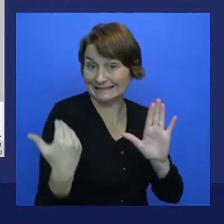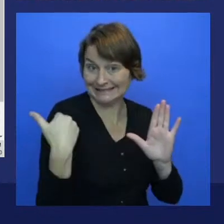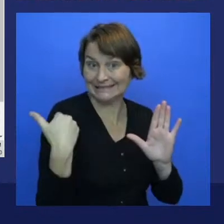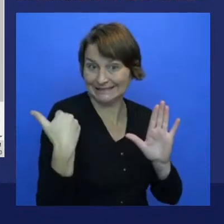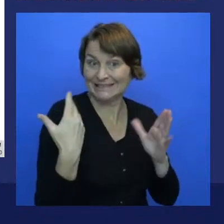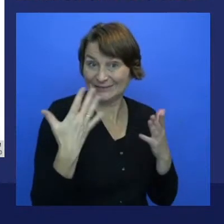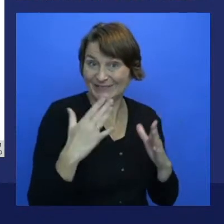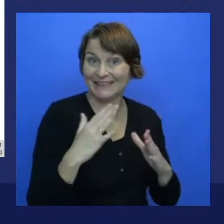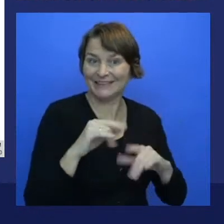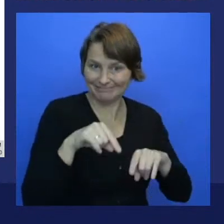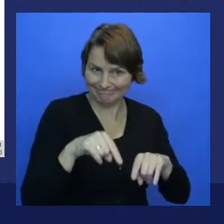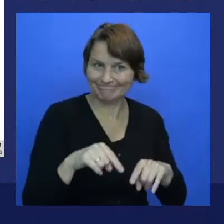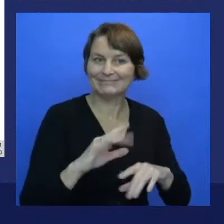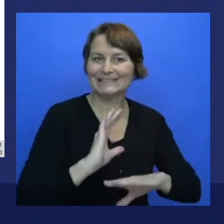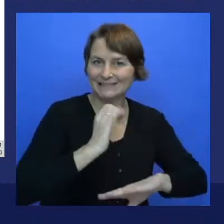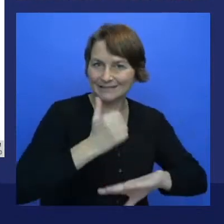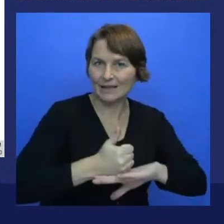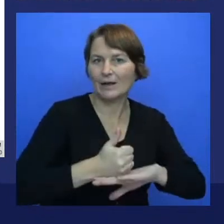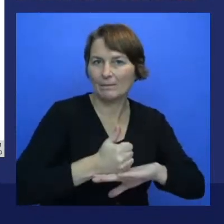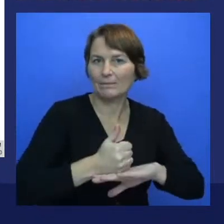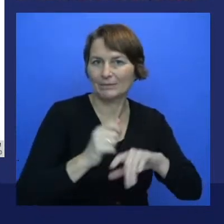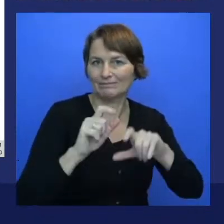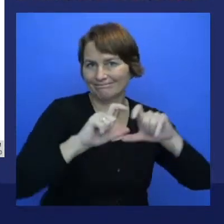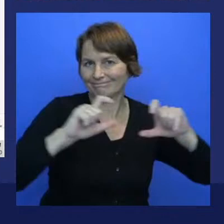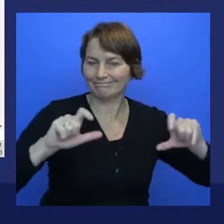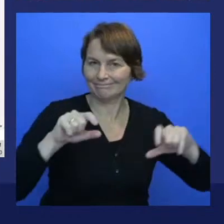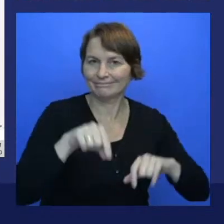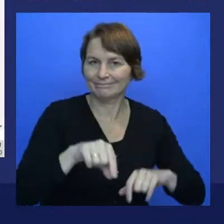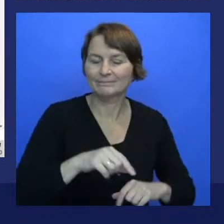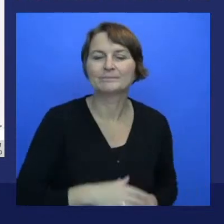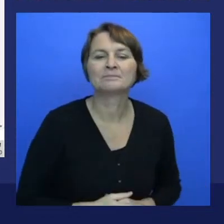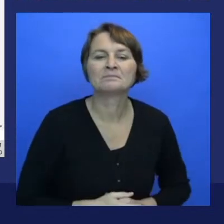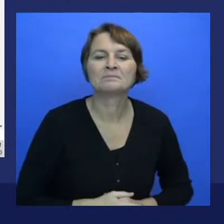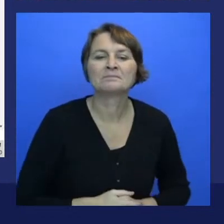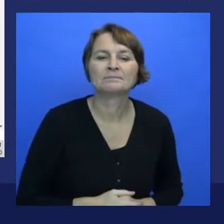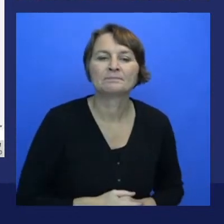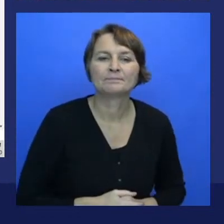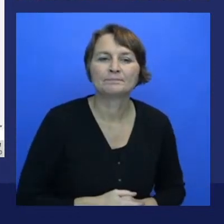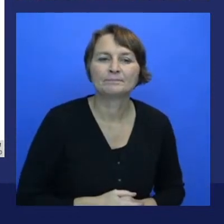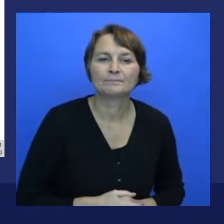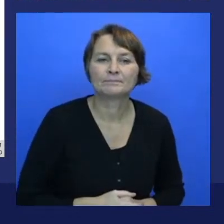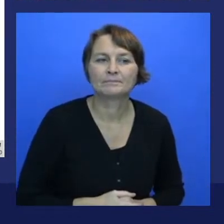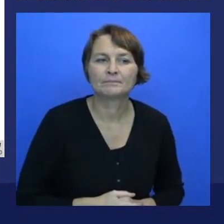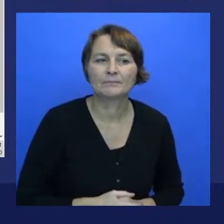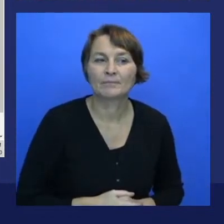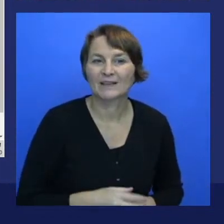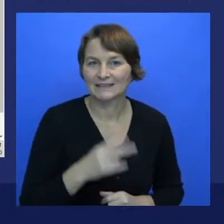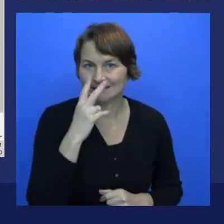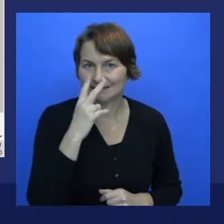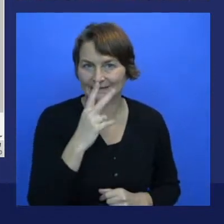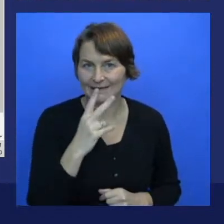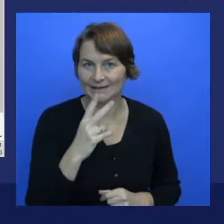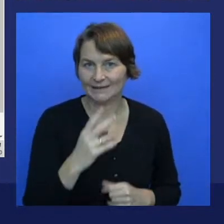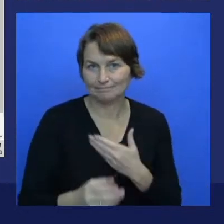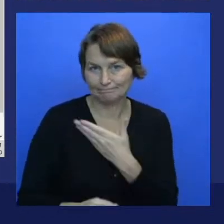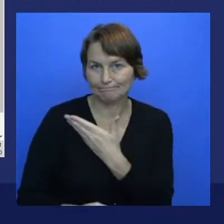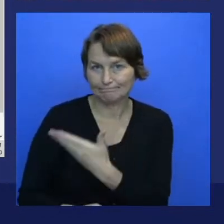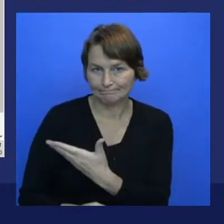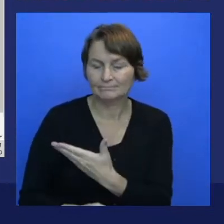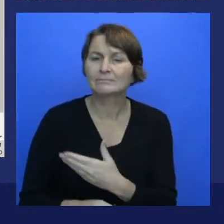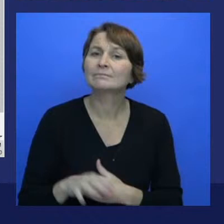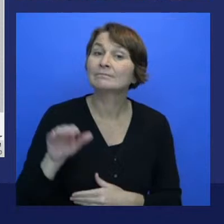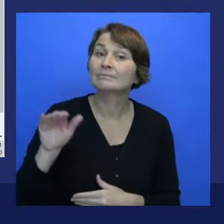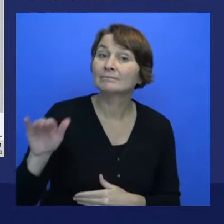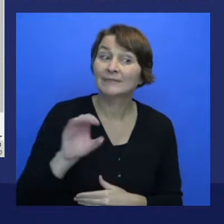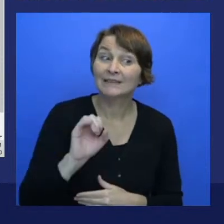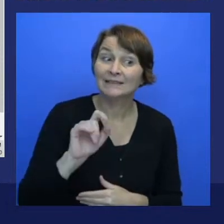Ignite. And again, more than me talking about it, I think Designer is something that is best seen. And so, Seth, why don't you take it away